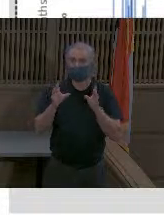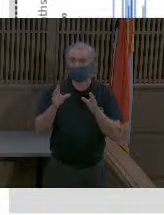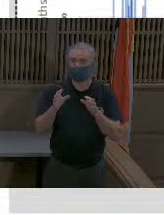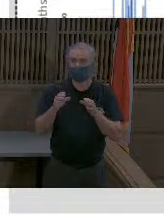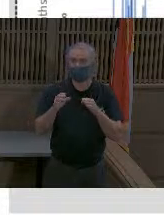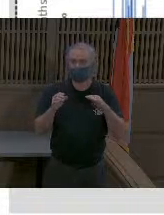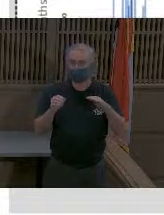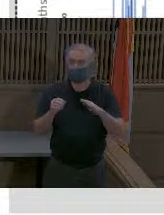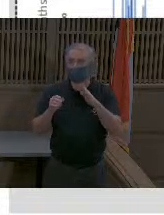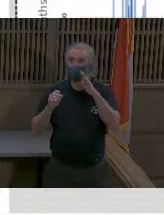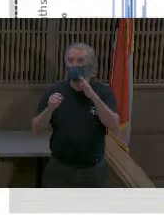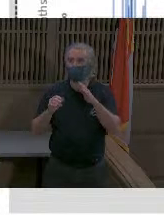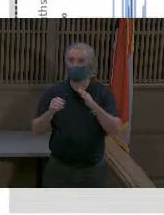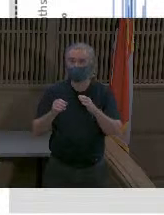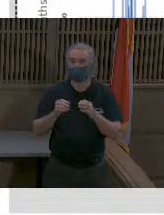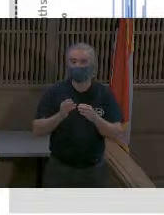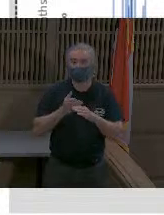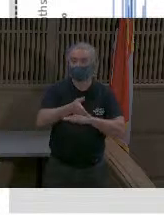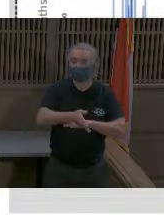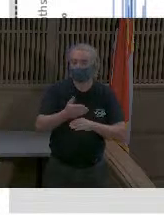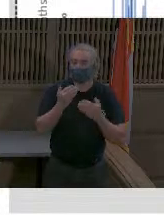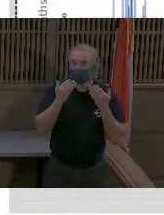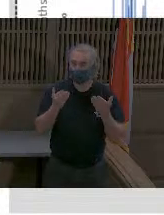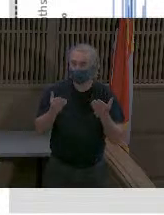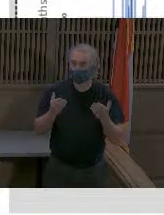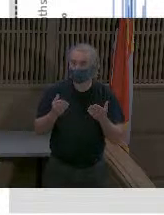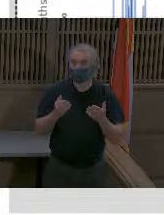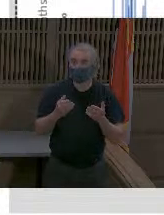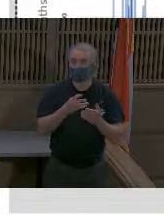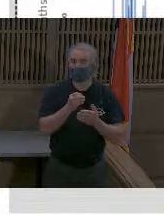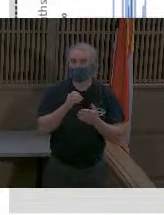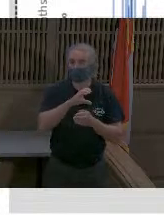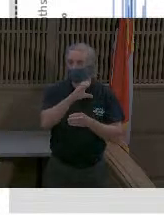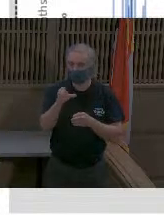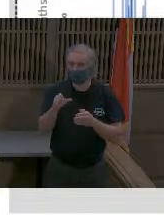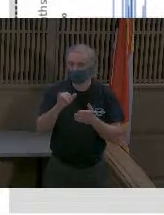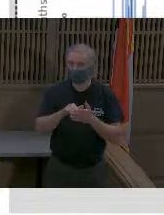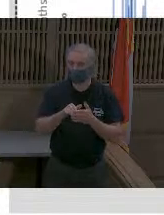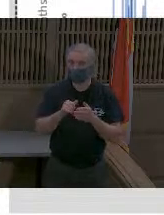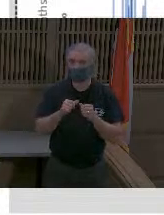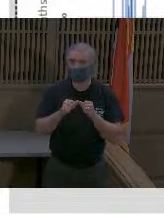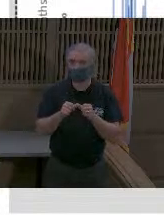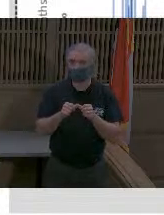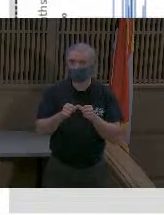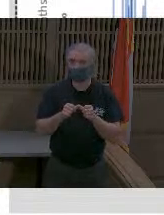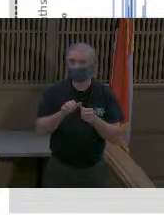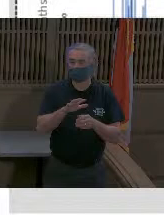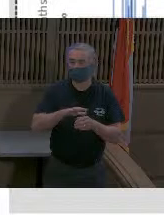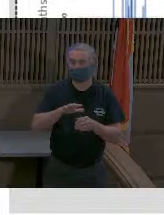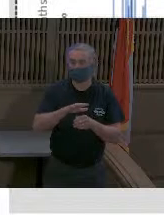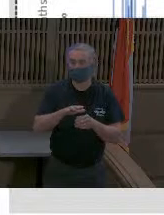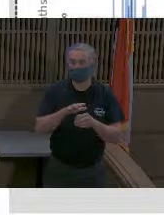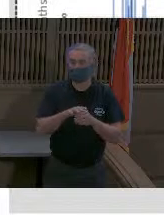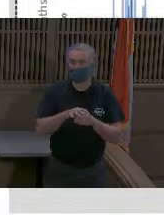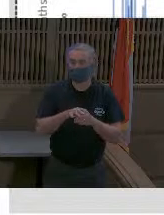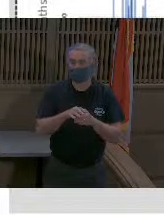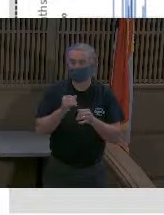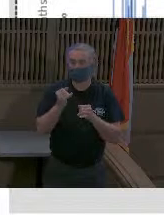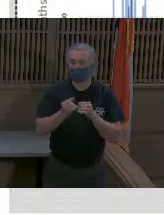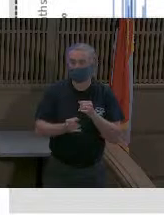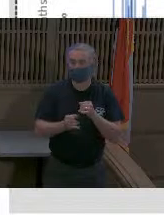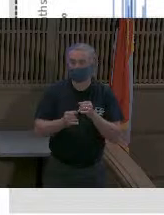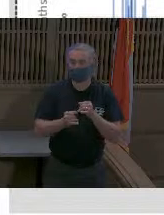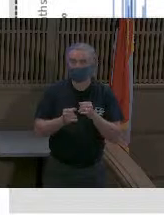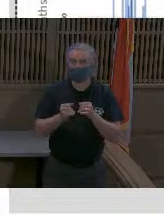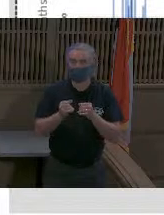late November and stuck with us through December. And somewhere around the last couple of days of